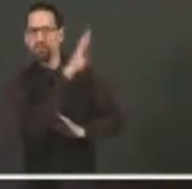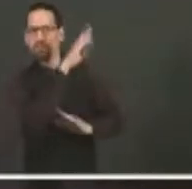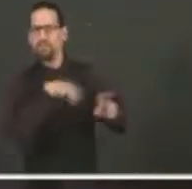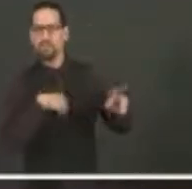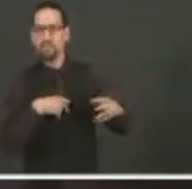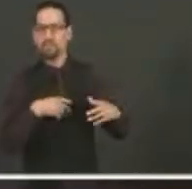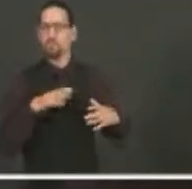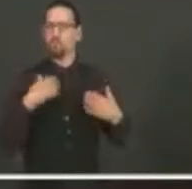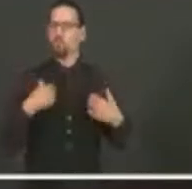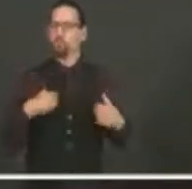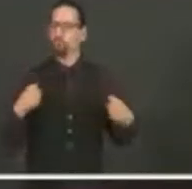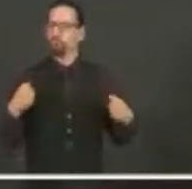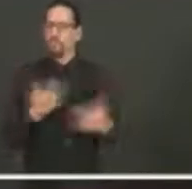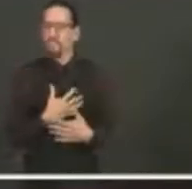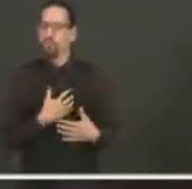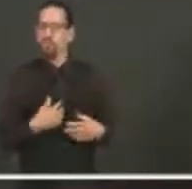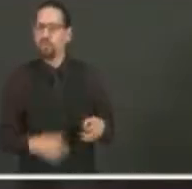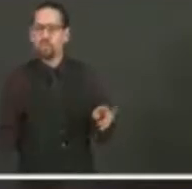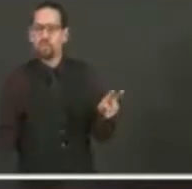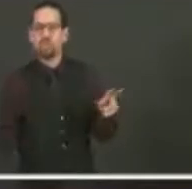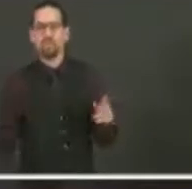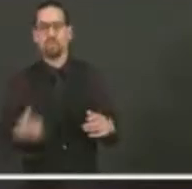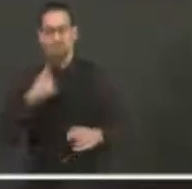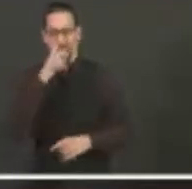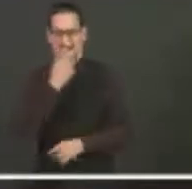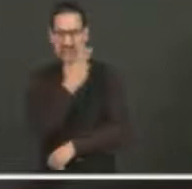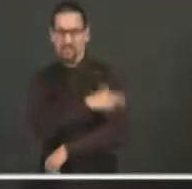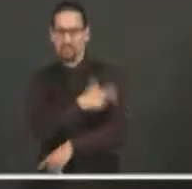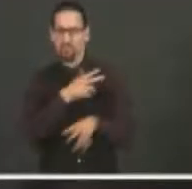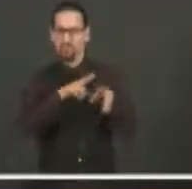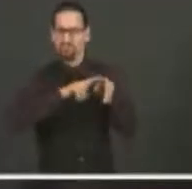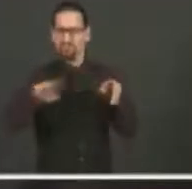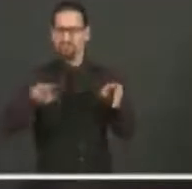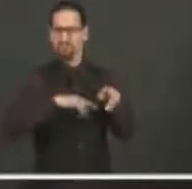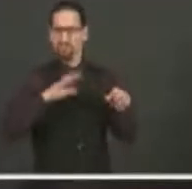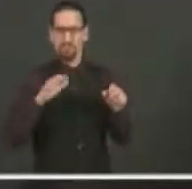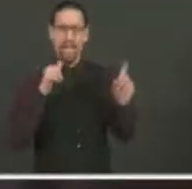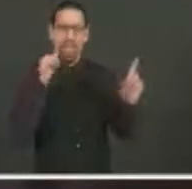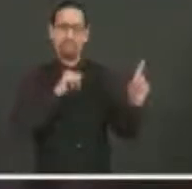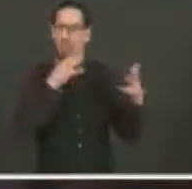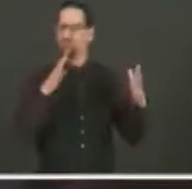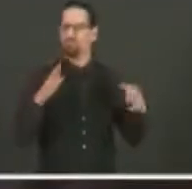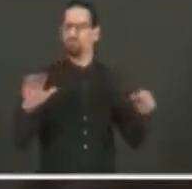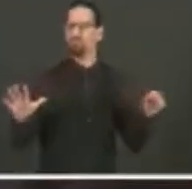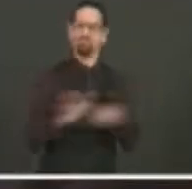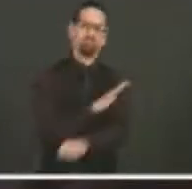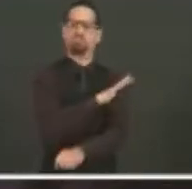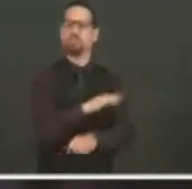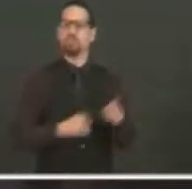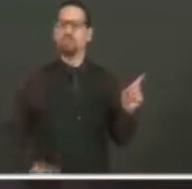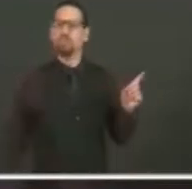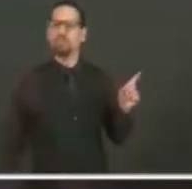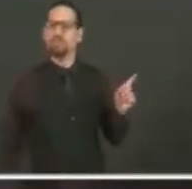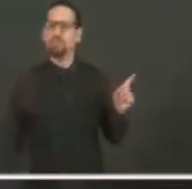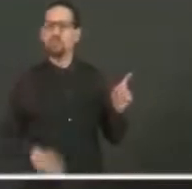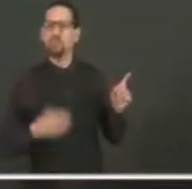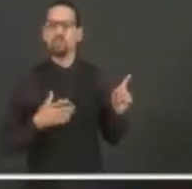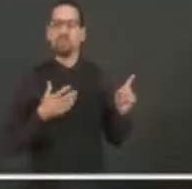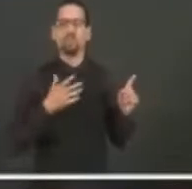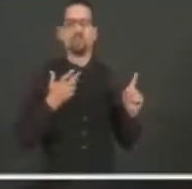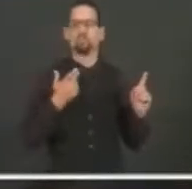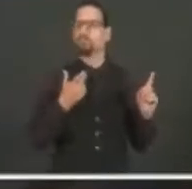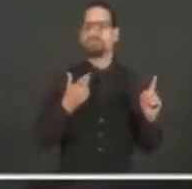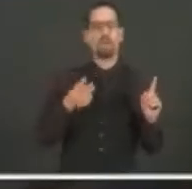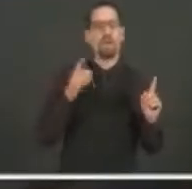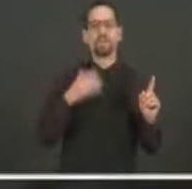as I understand it, hospitals are full in Arizona, or parts of Arizona, and planning for their surge capacity. And first